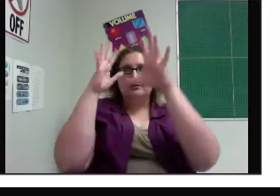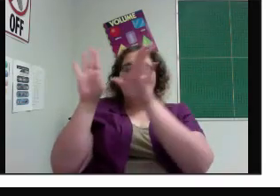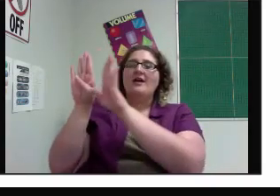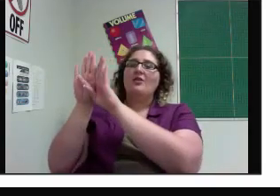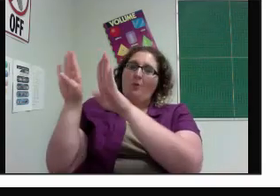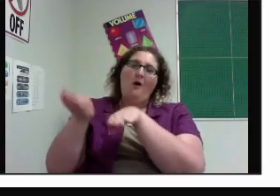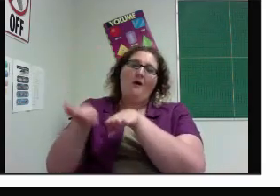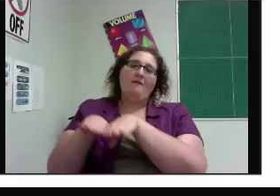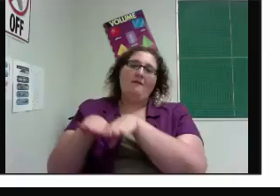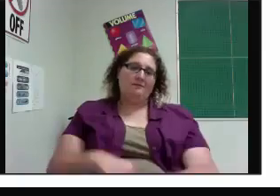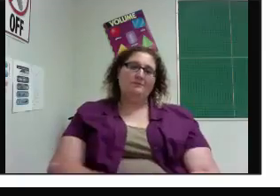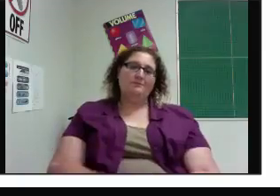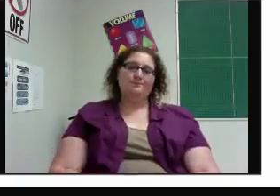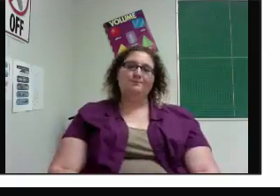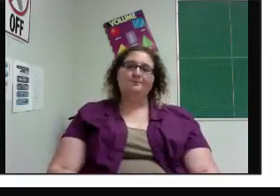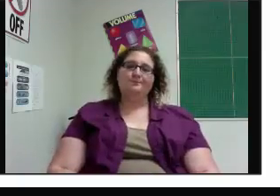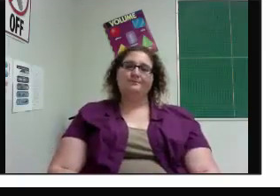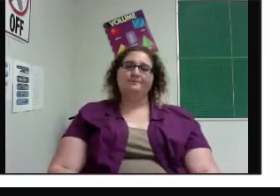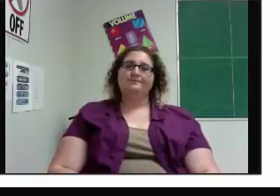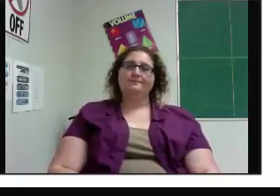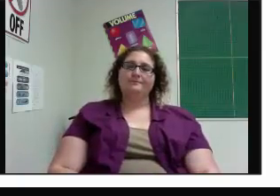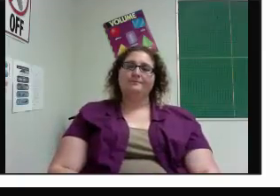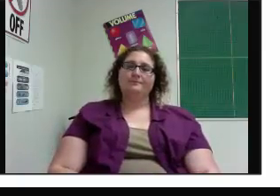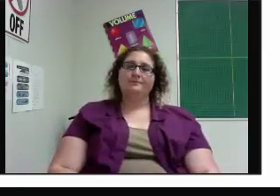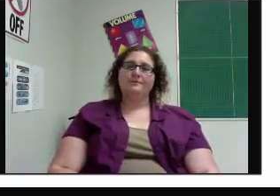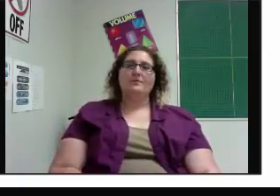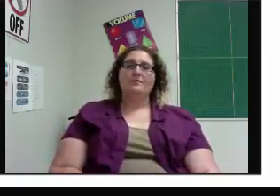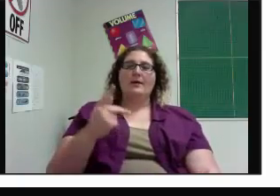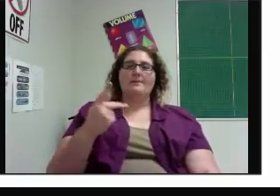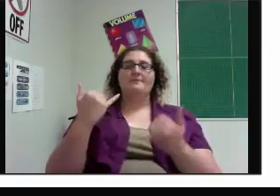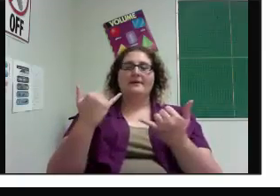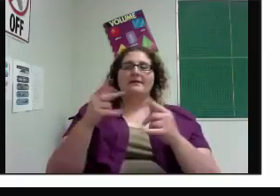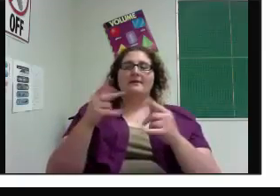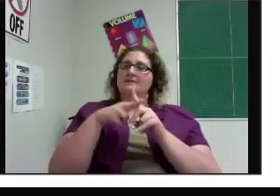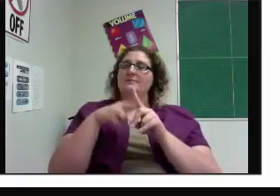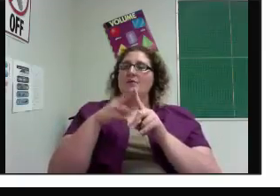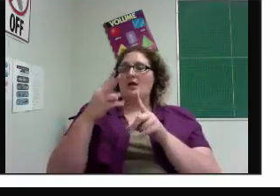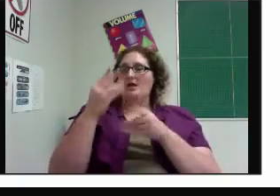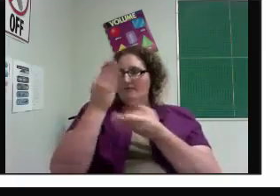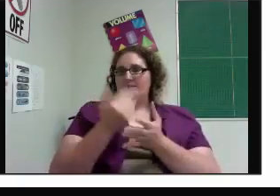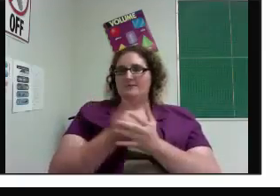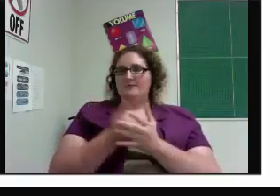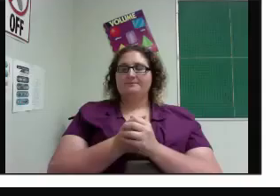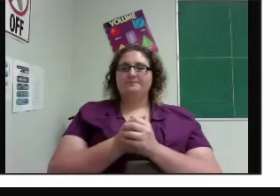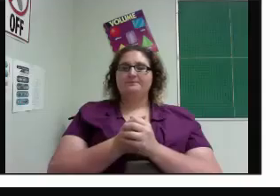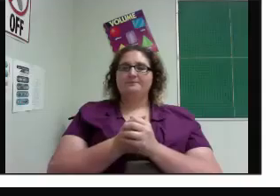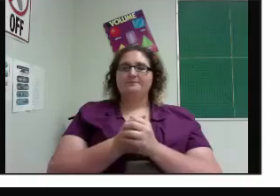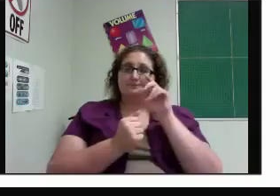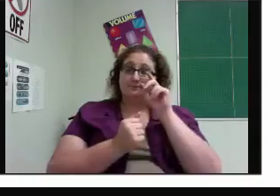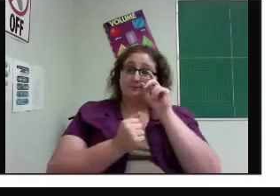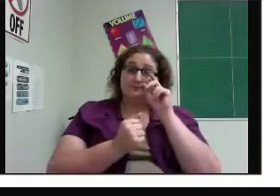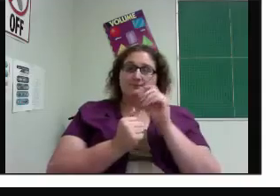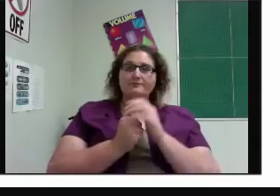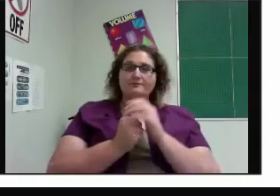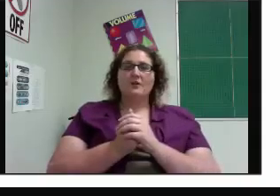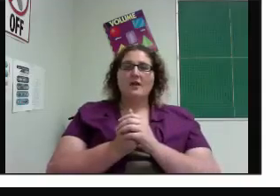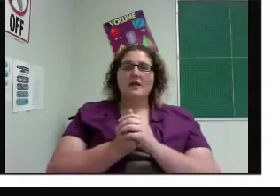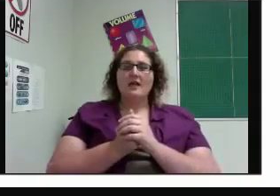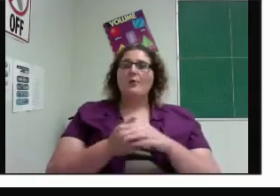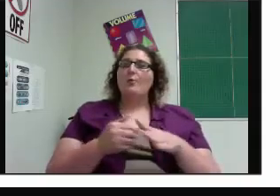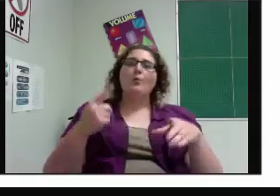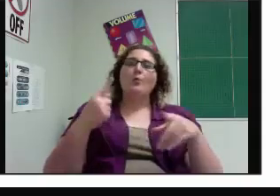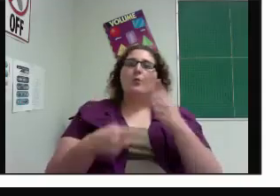we have U, X, and W, so we must be talking about this plane right here. And plane STW,